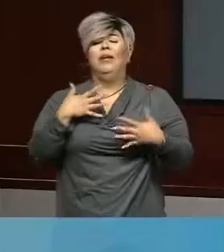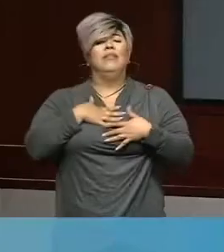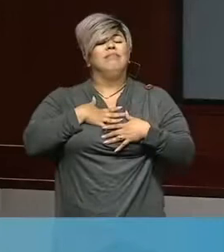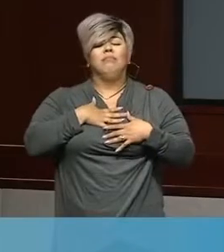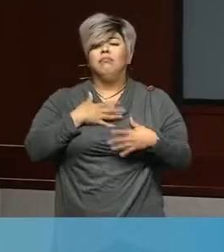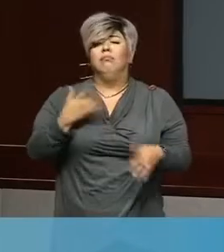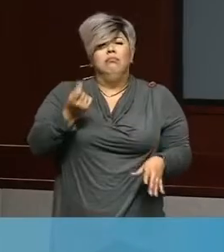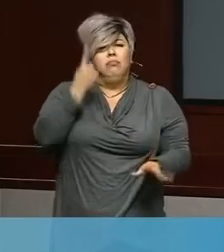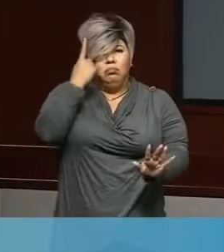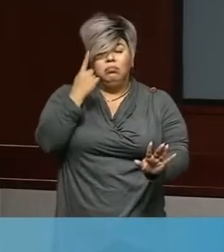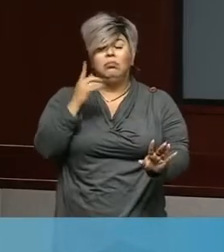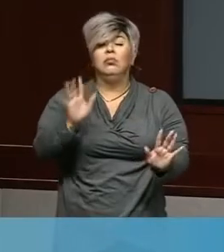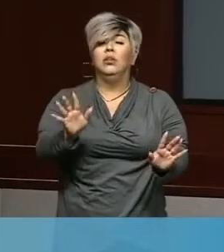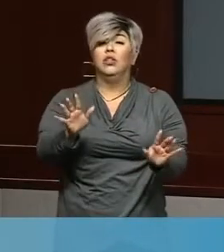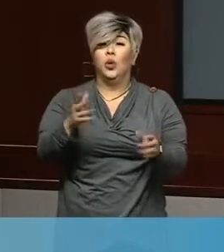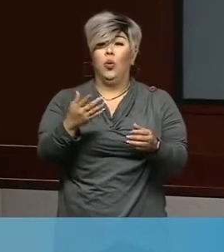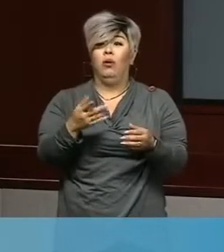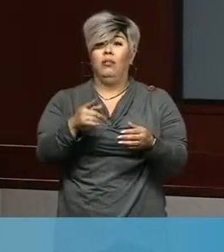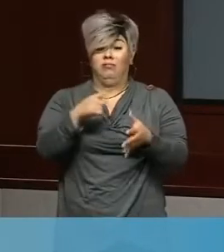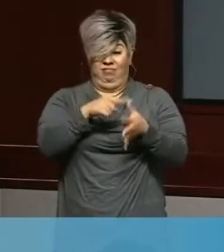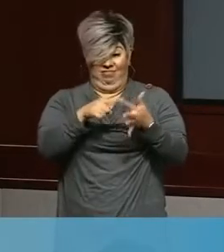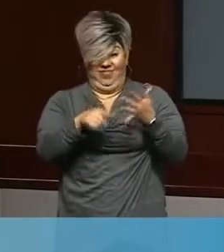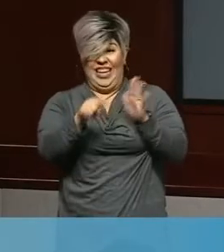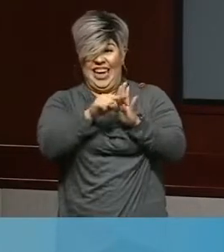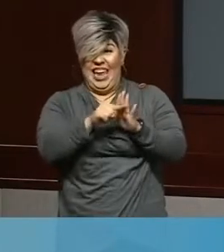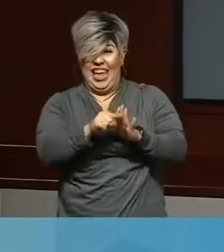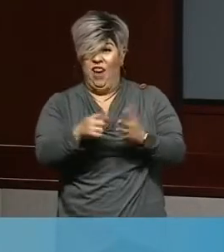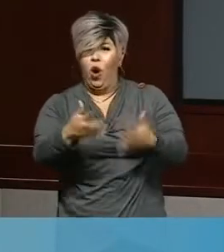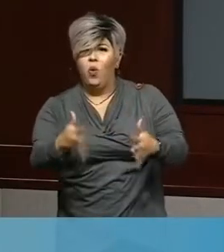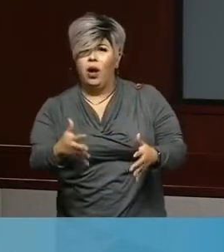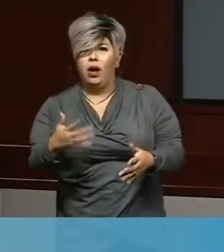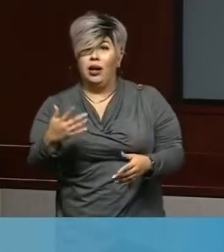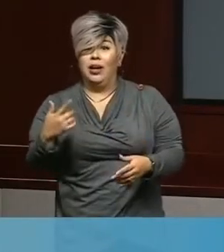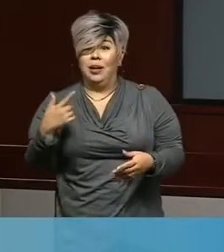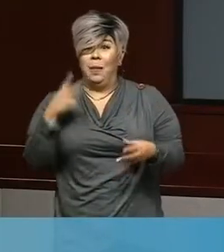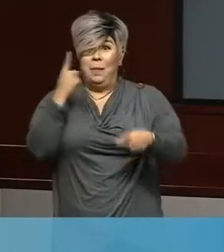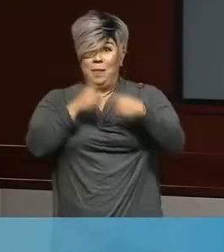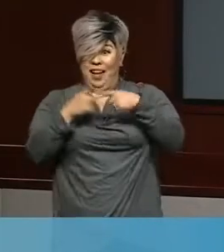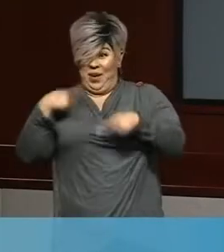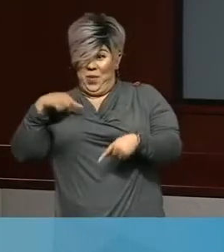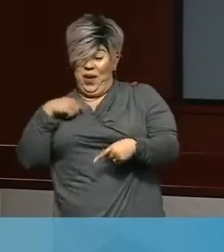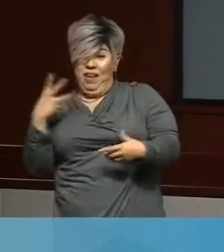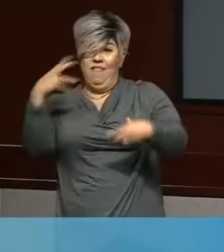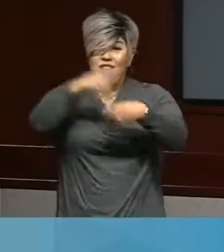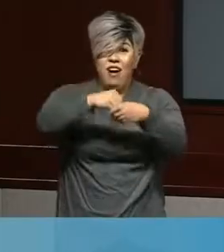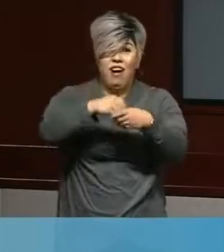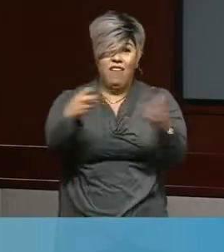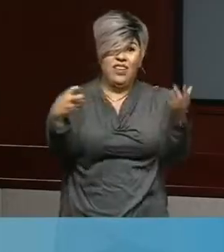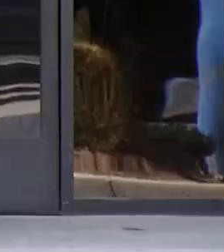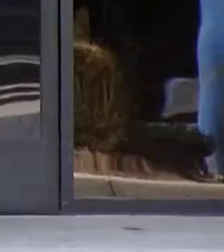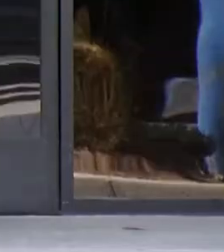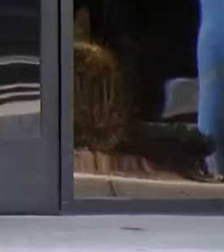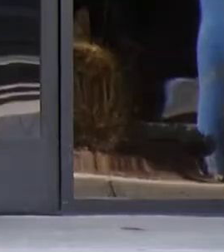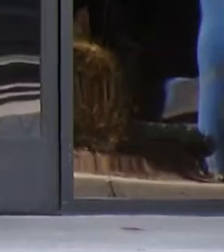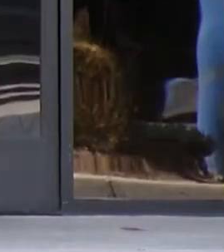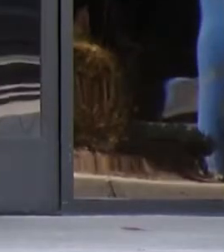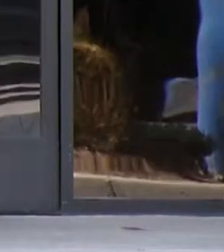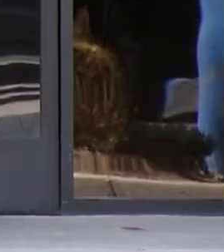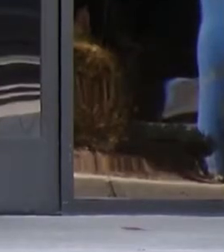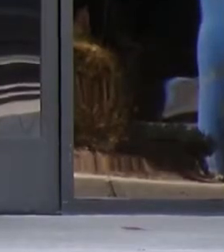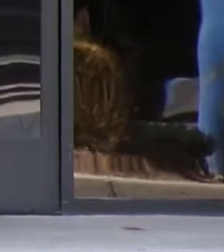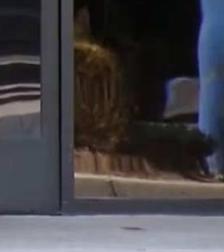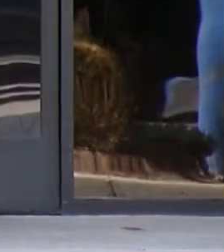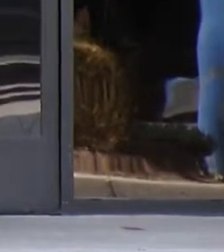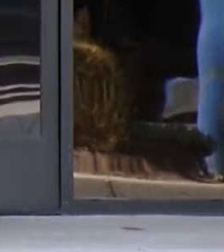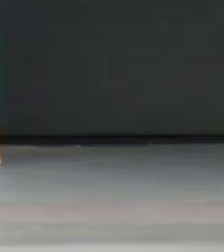thing that we want to do is go in and and issue fines and and and tickets and strong armed people. However, they warned